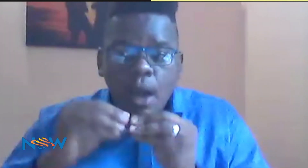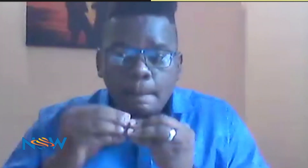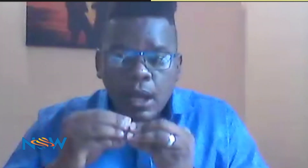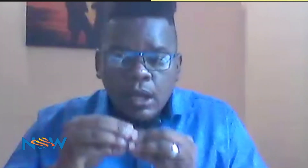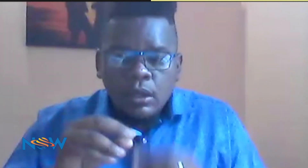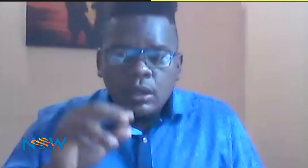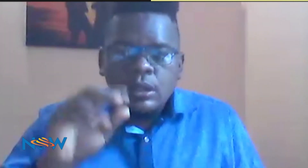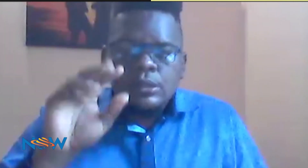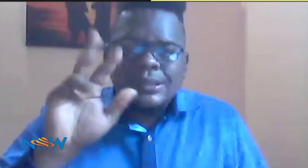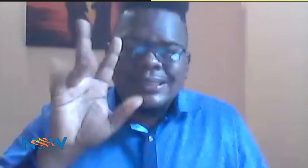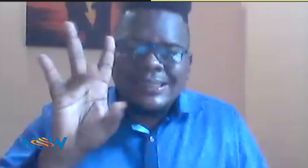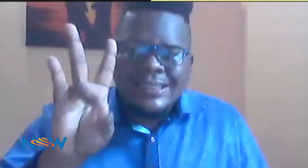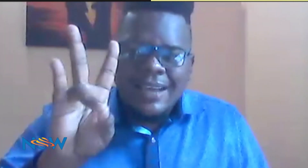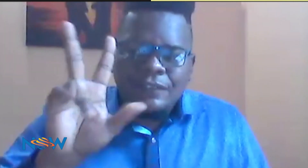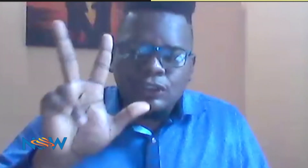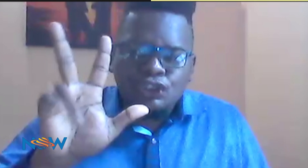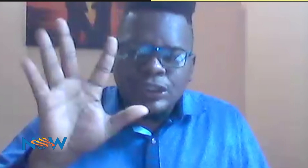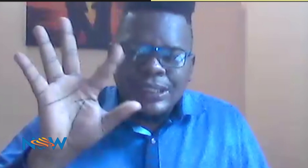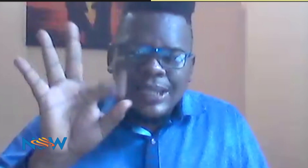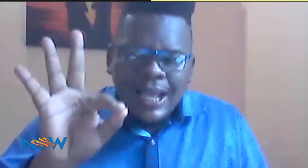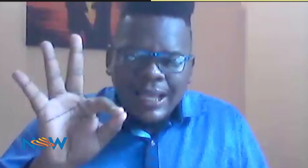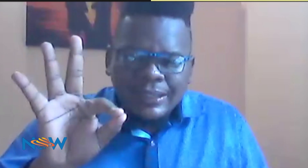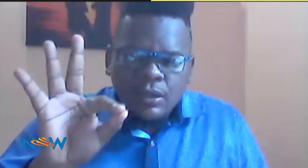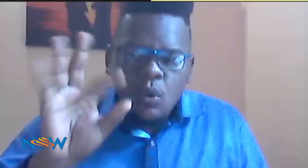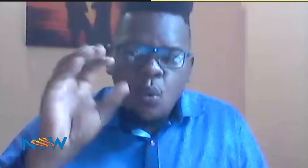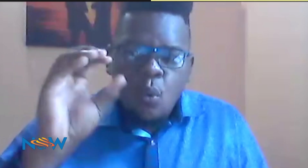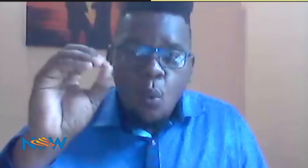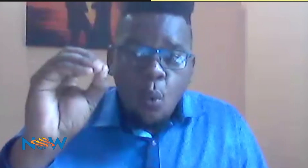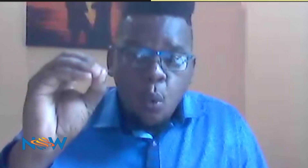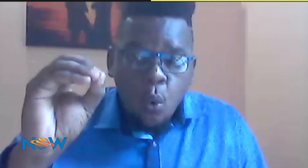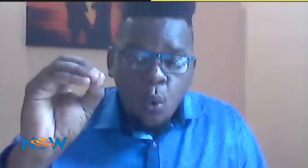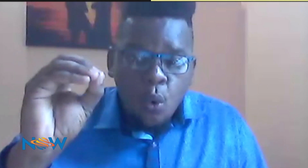Hamilton. Her phone number is